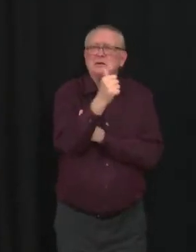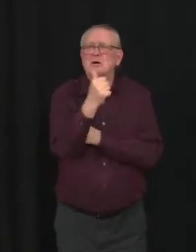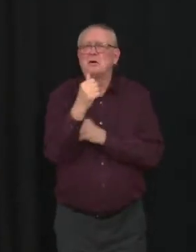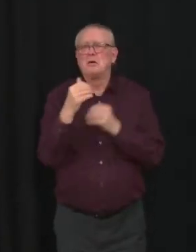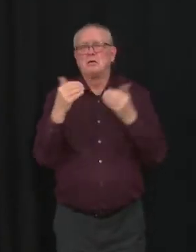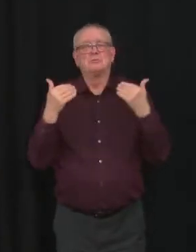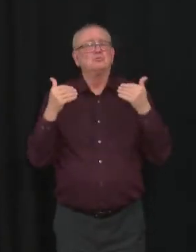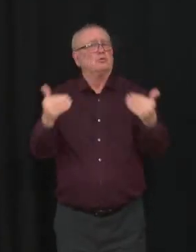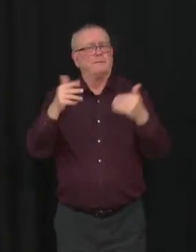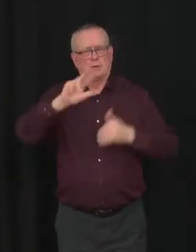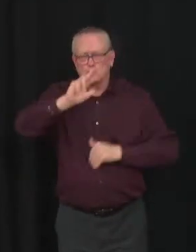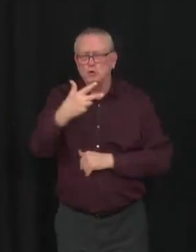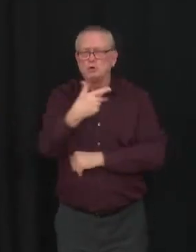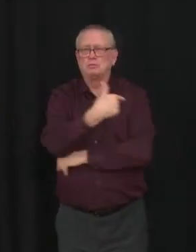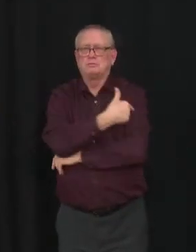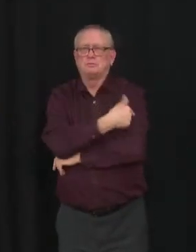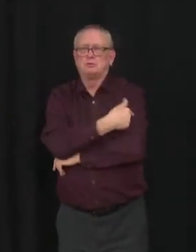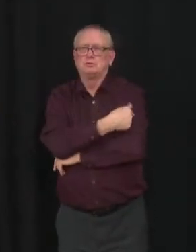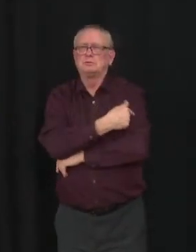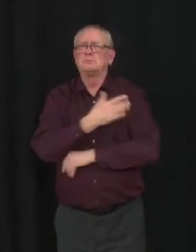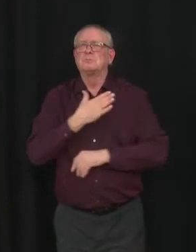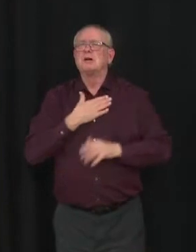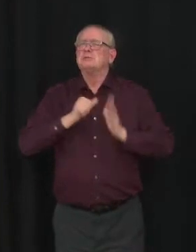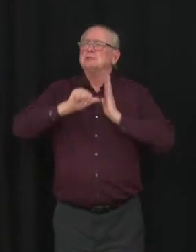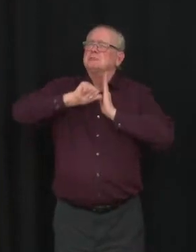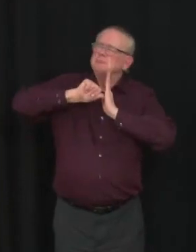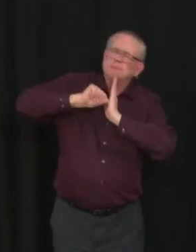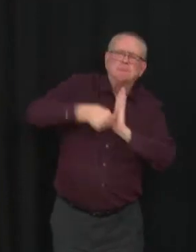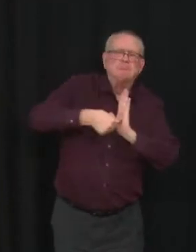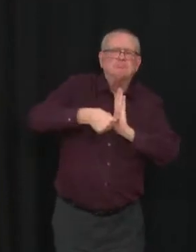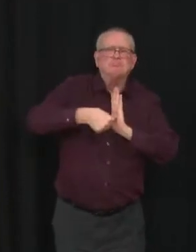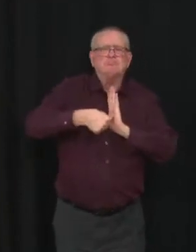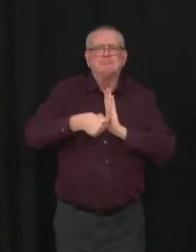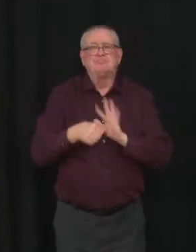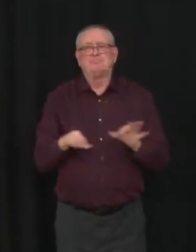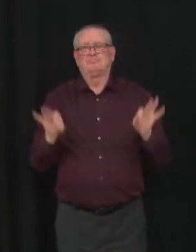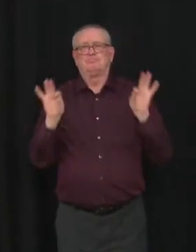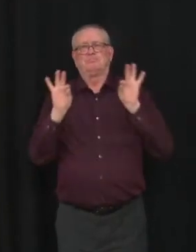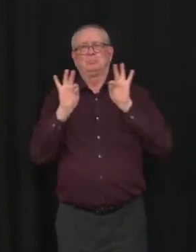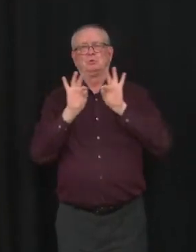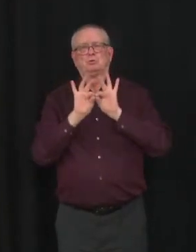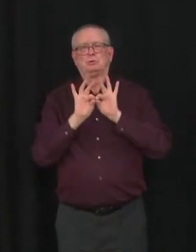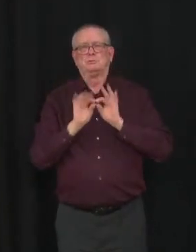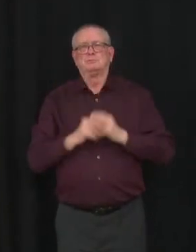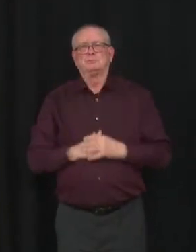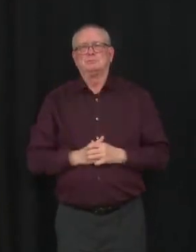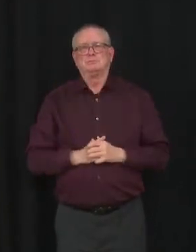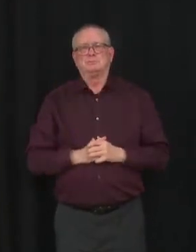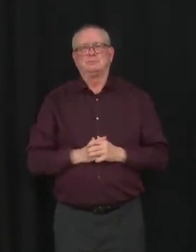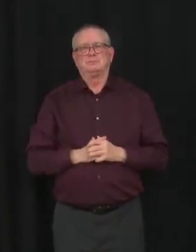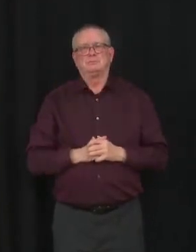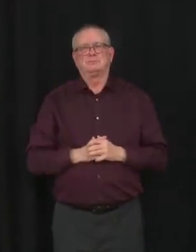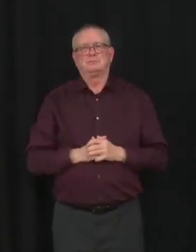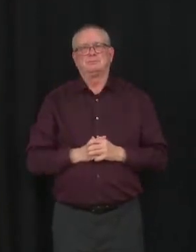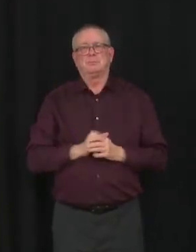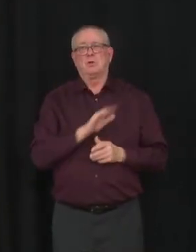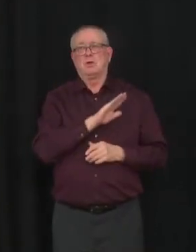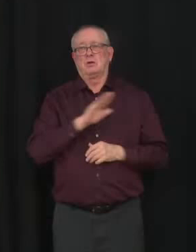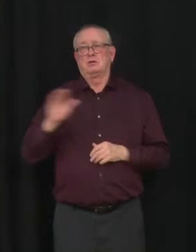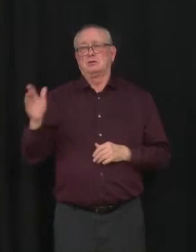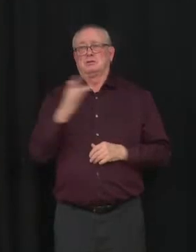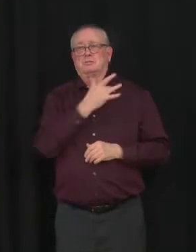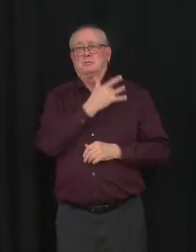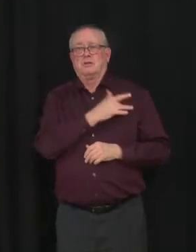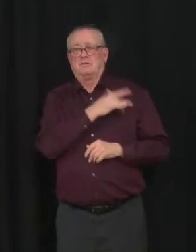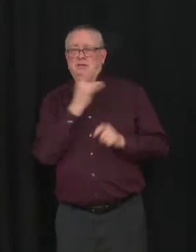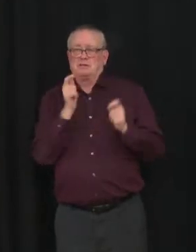here today, the importance of those booster shots. So every province right now obviously has been adjusting their public